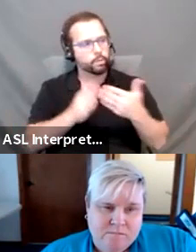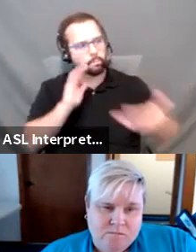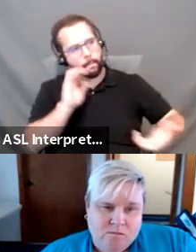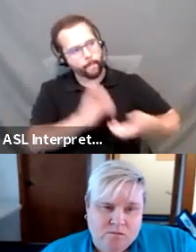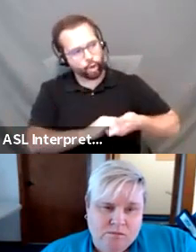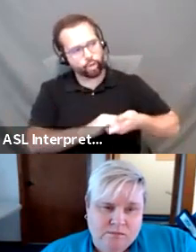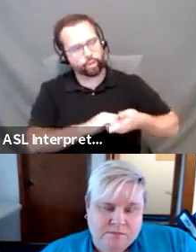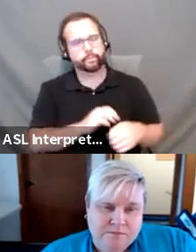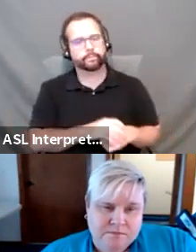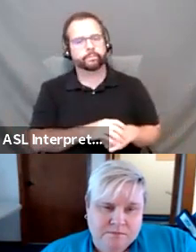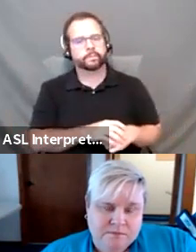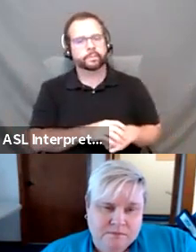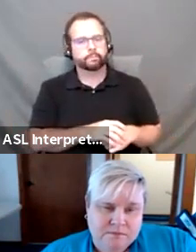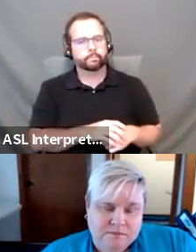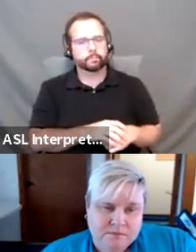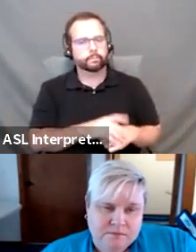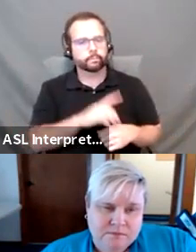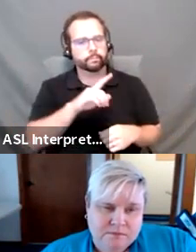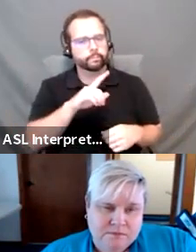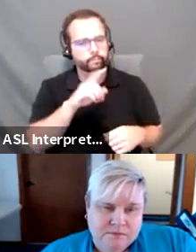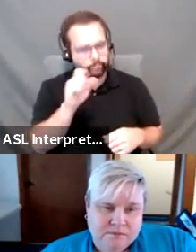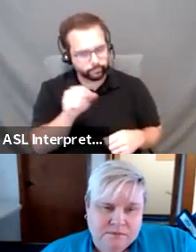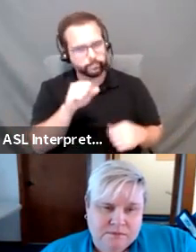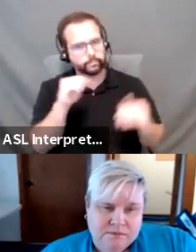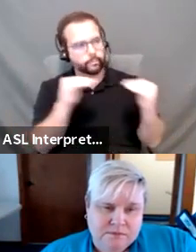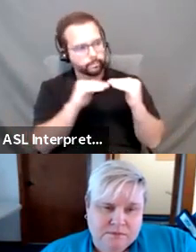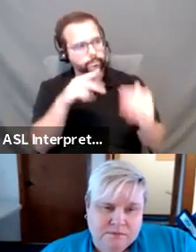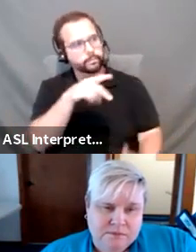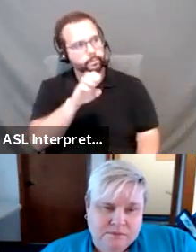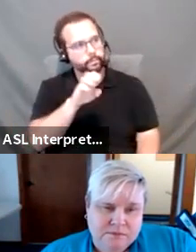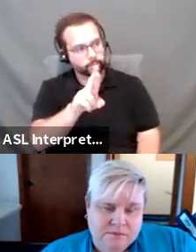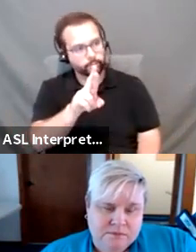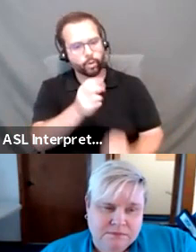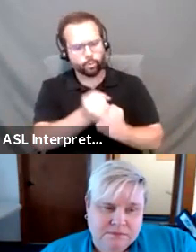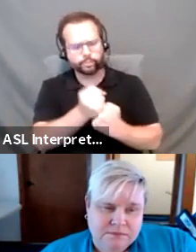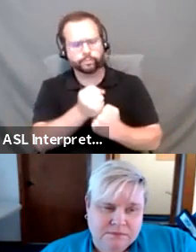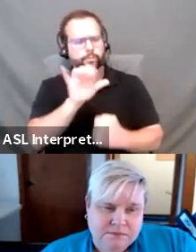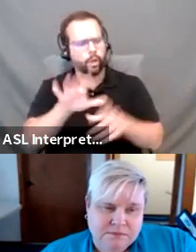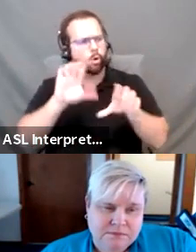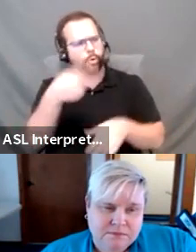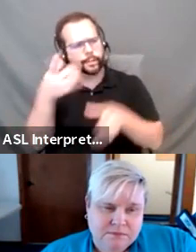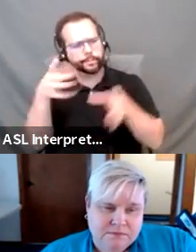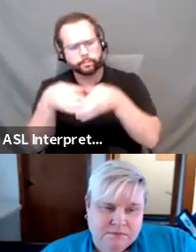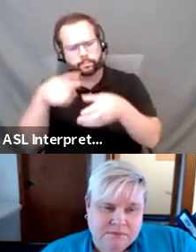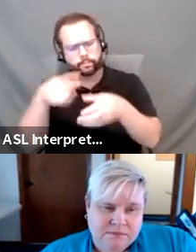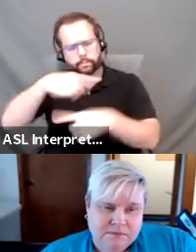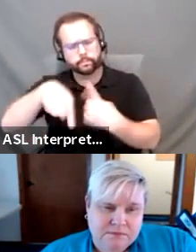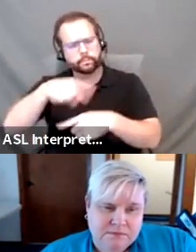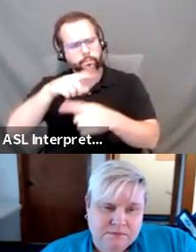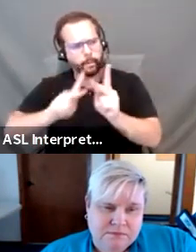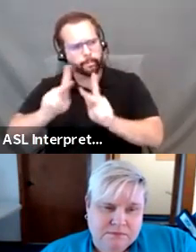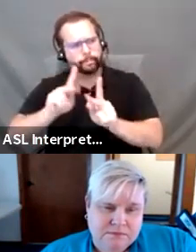being a very specific peer of support event, which we would not invite other people to, we have made it